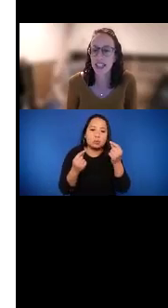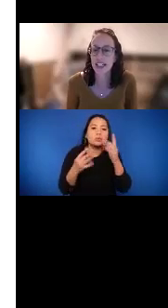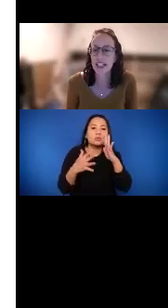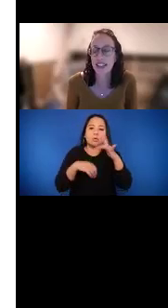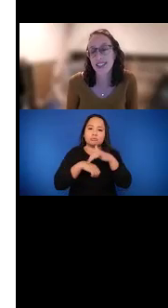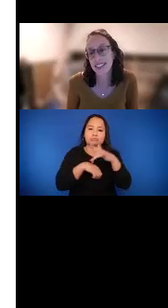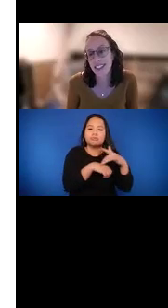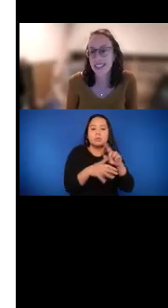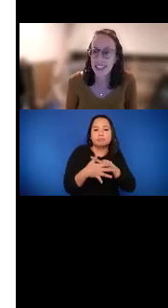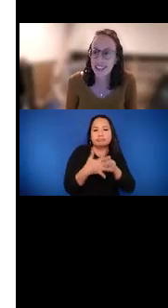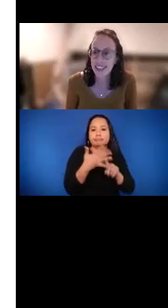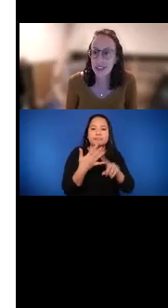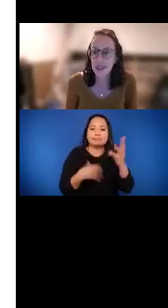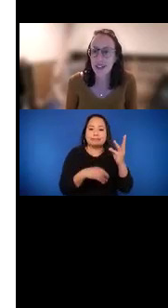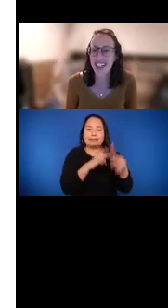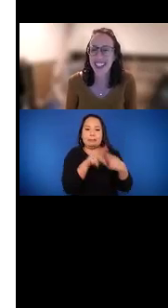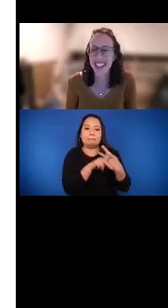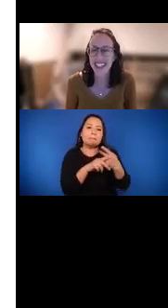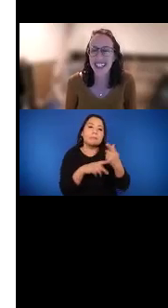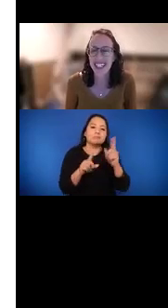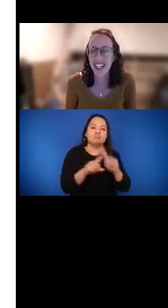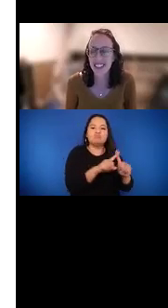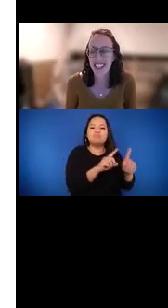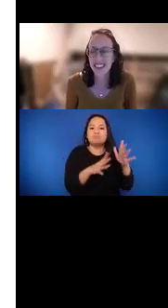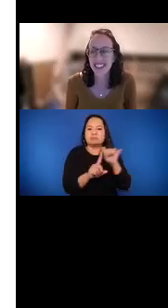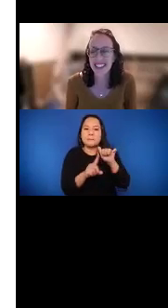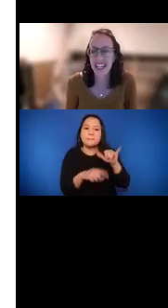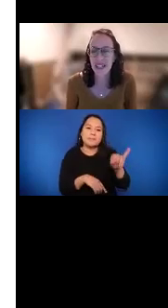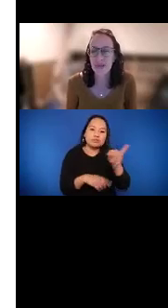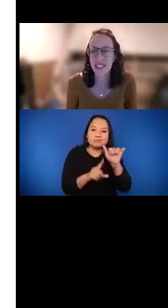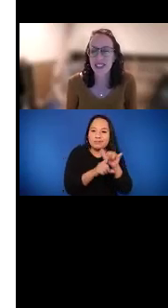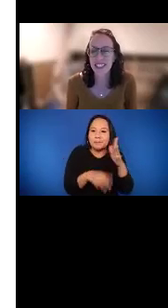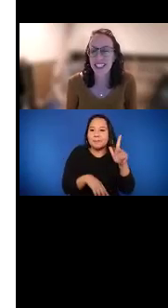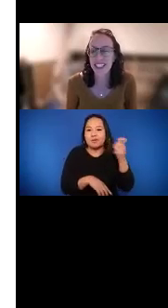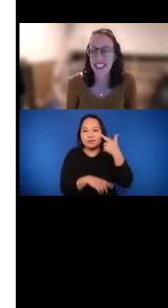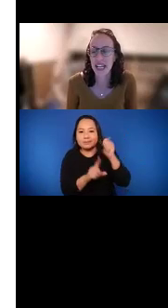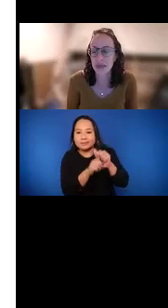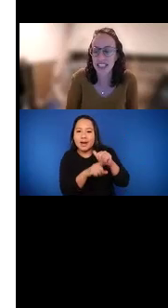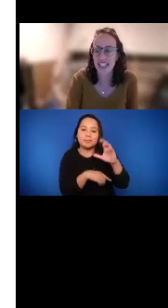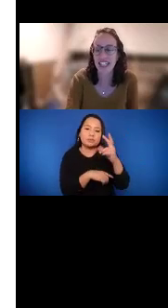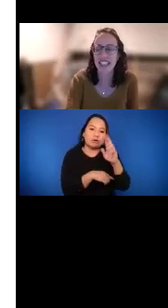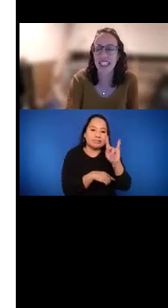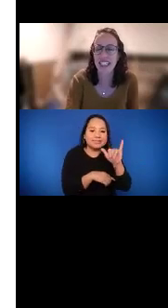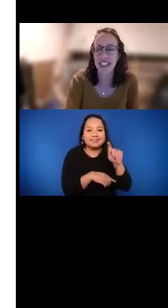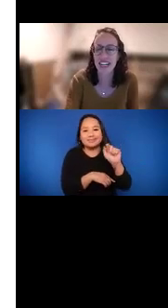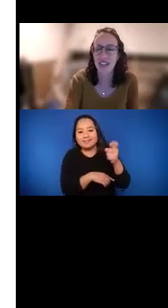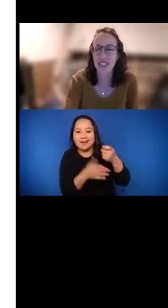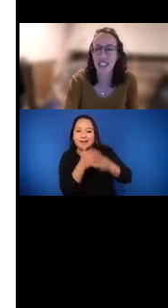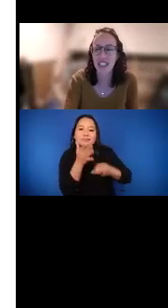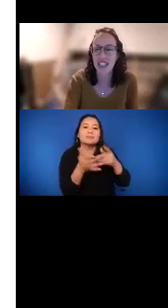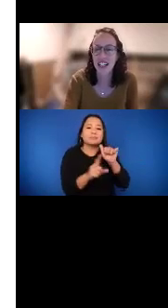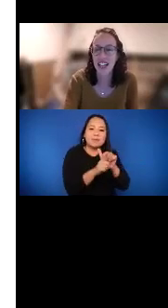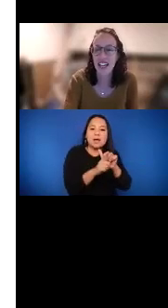scams. That's technically 2. Contractor scams, utility scams, and identity